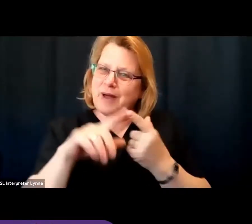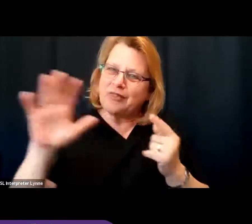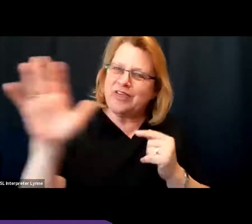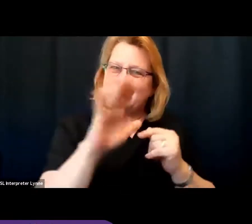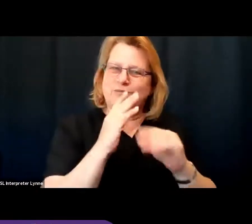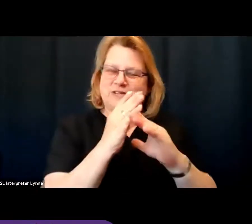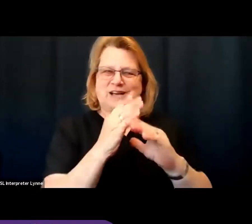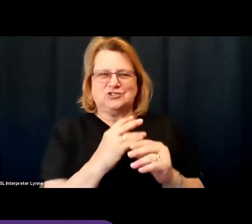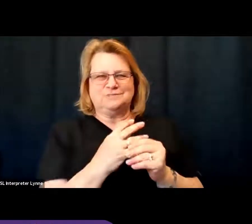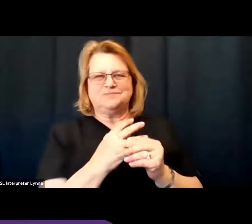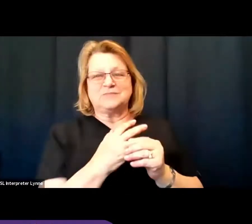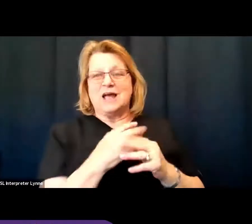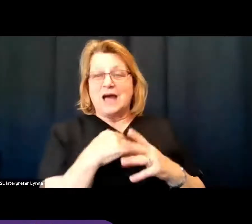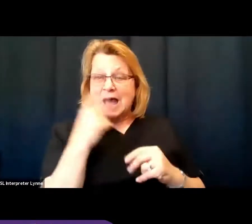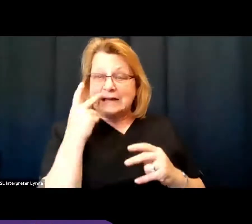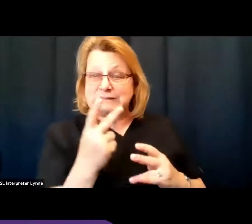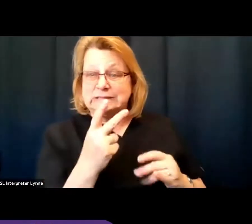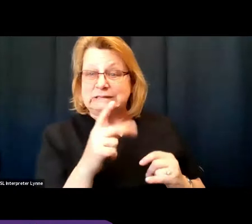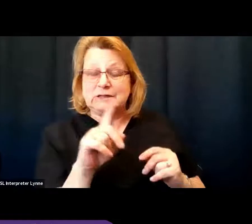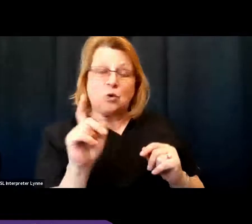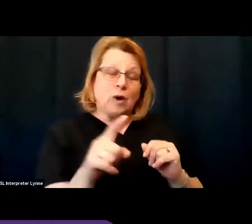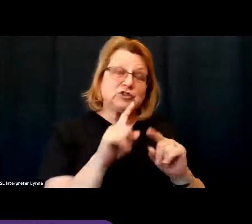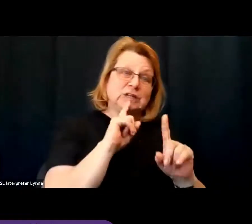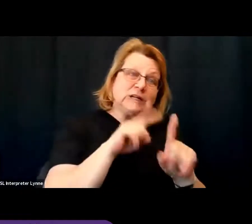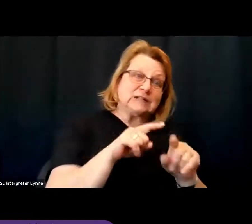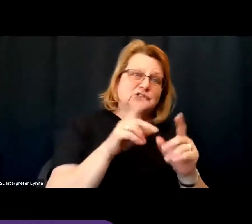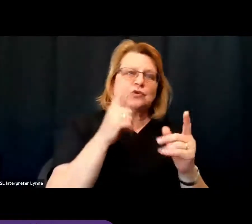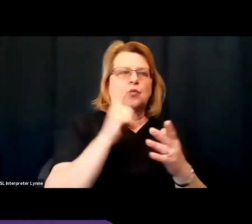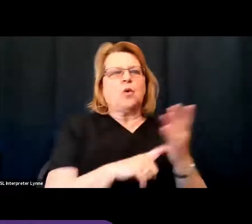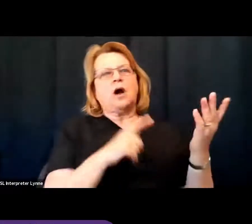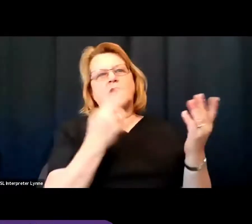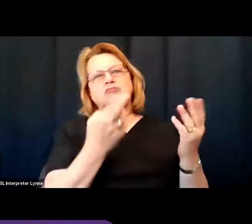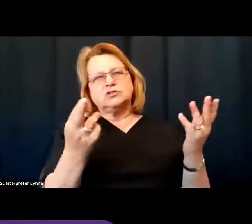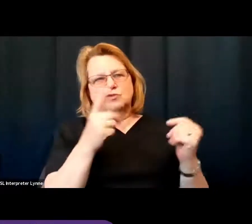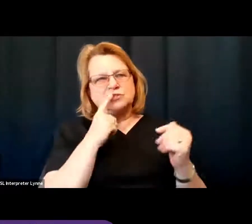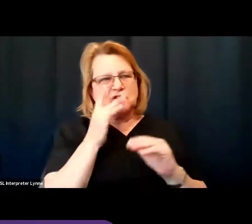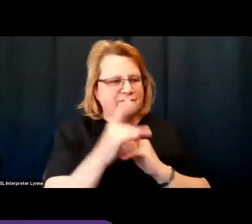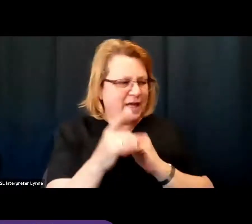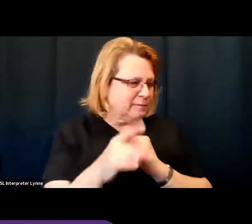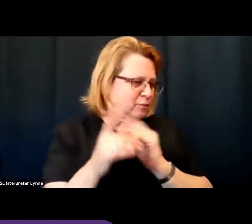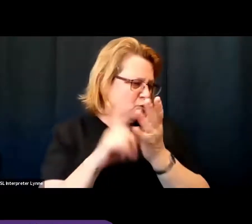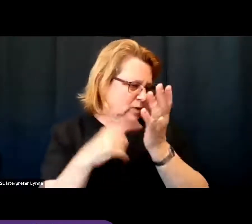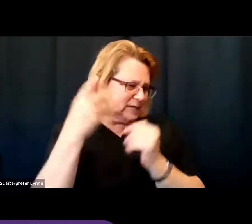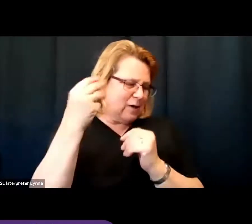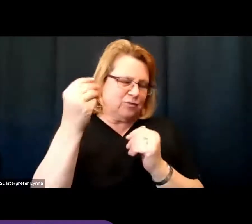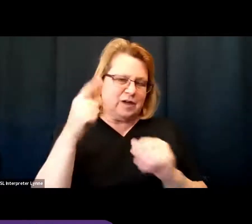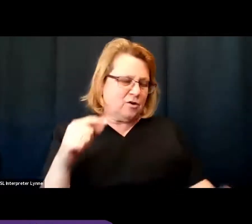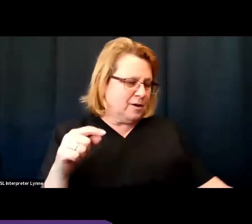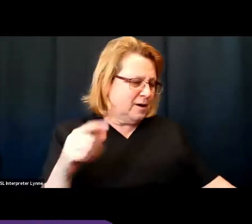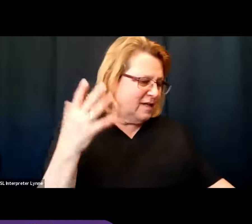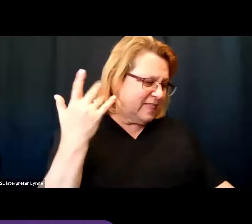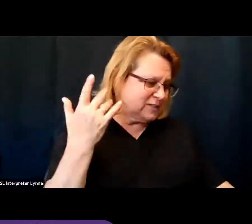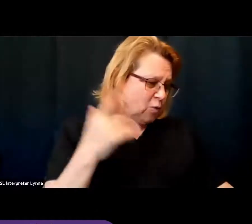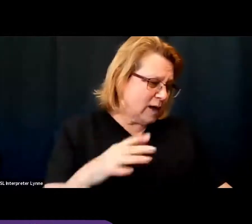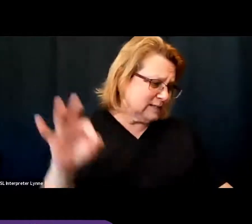thing that so many people ask what resources are available and what's out there. And that's why this campaign is so important, to help